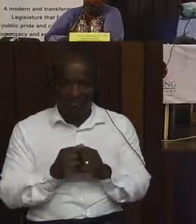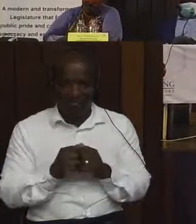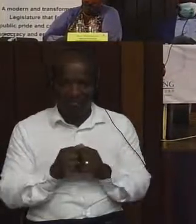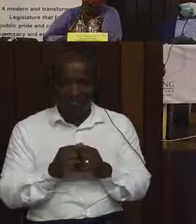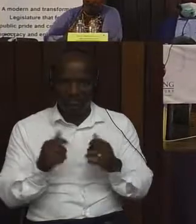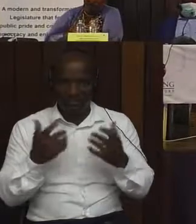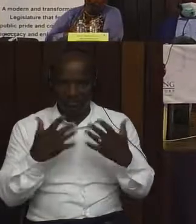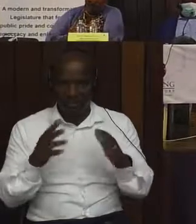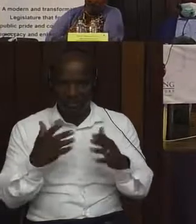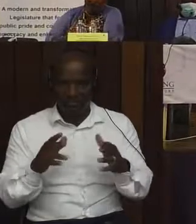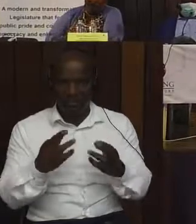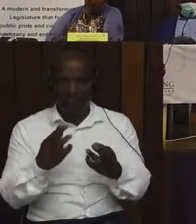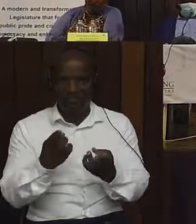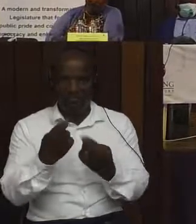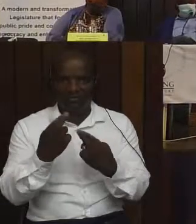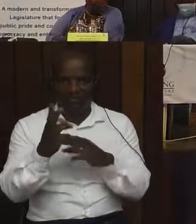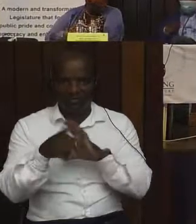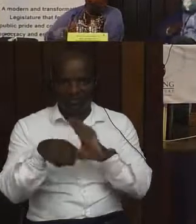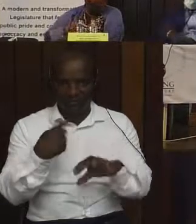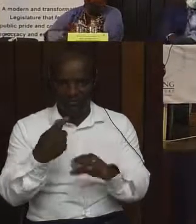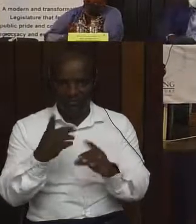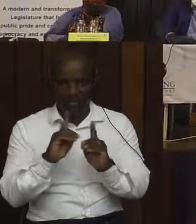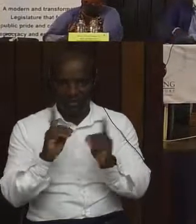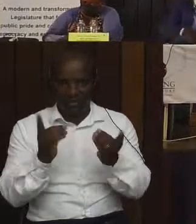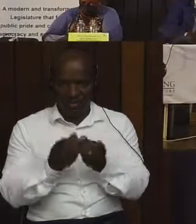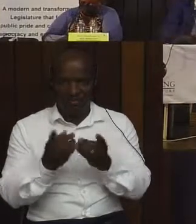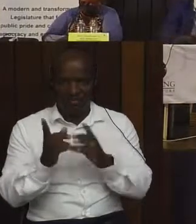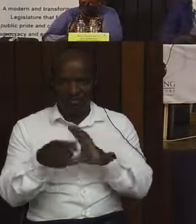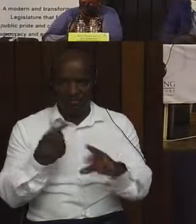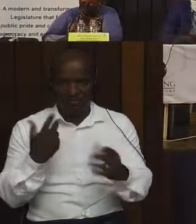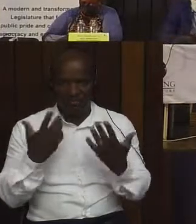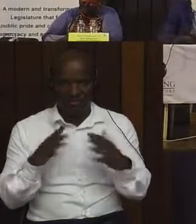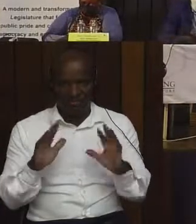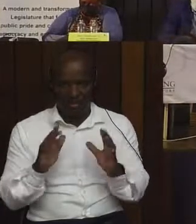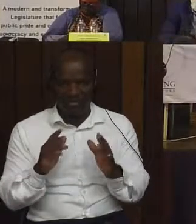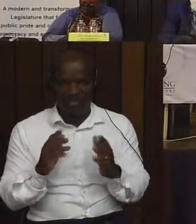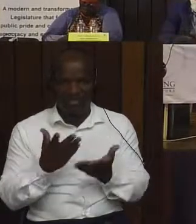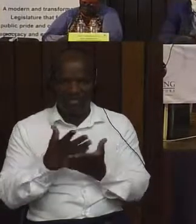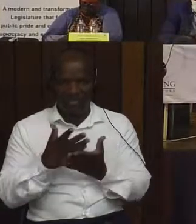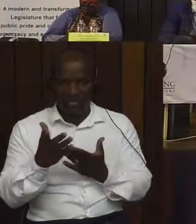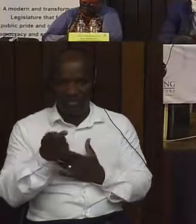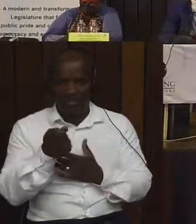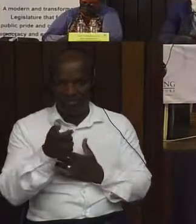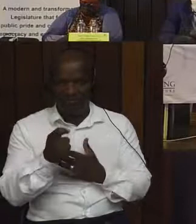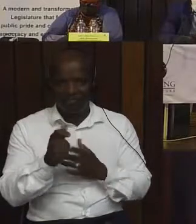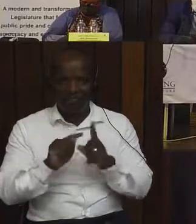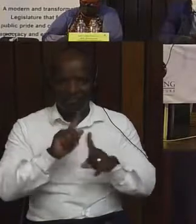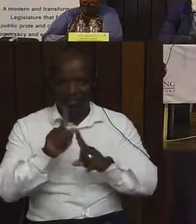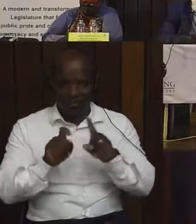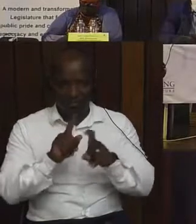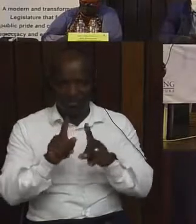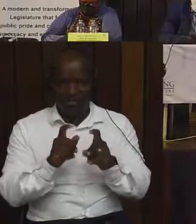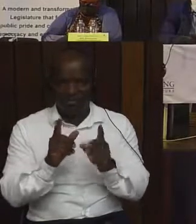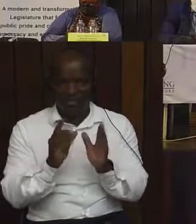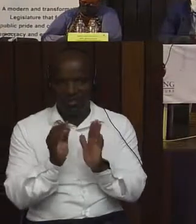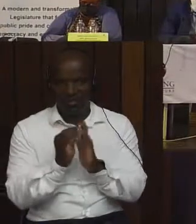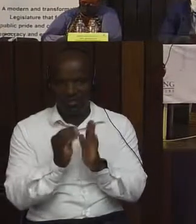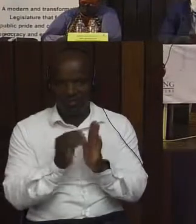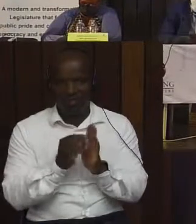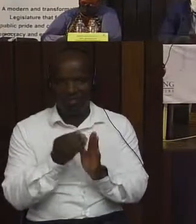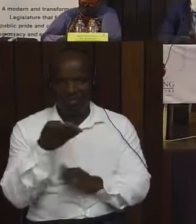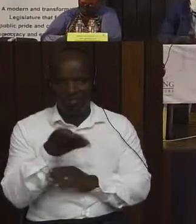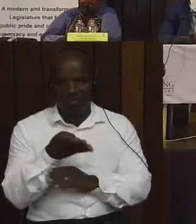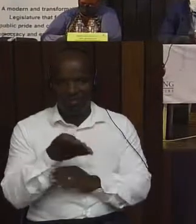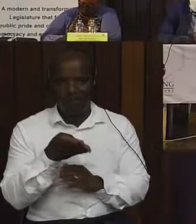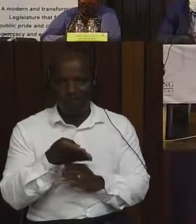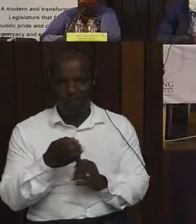had already been sent through to the department with some of the questions that he's been raising for them to respond